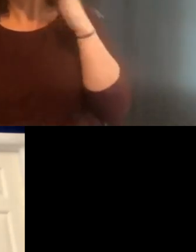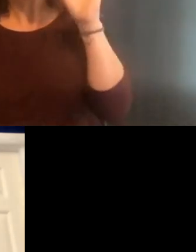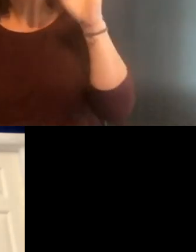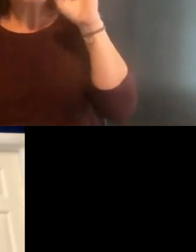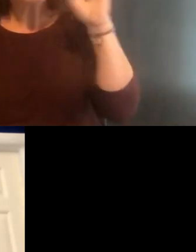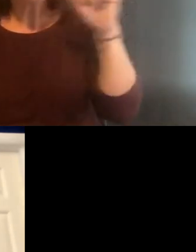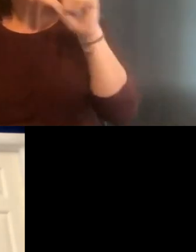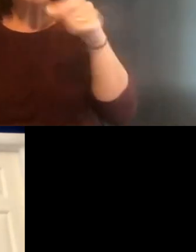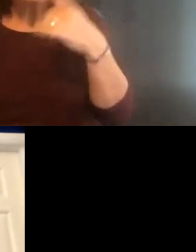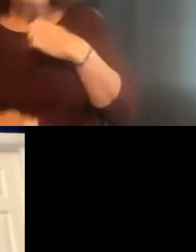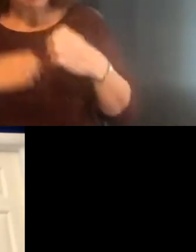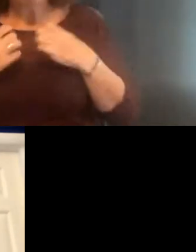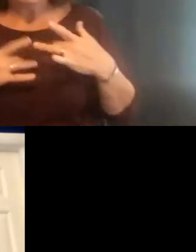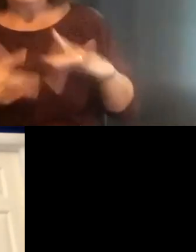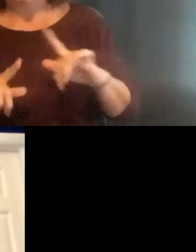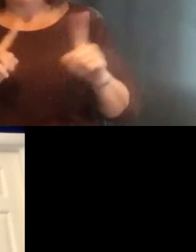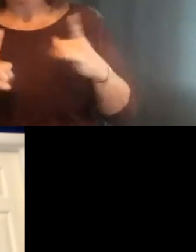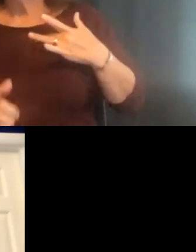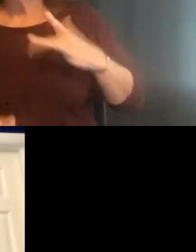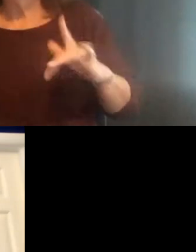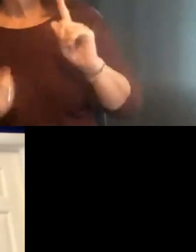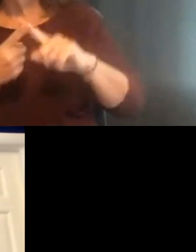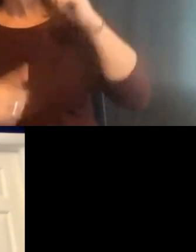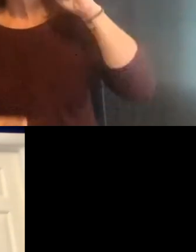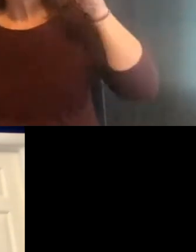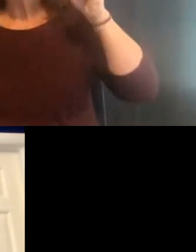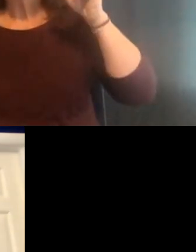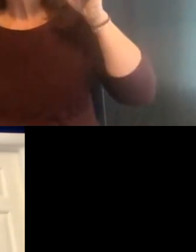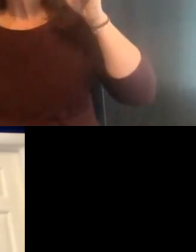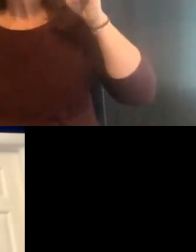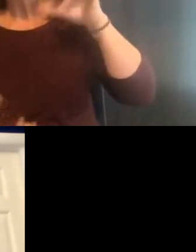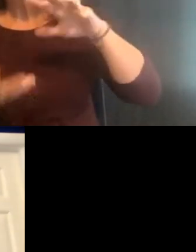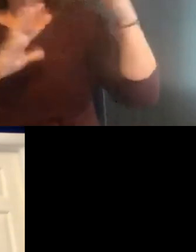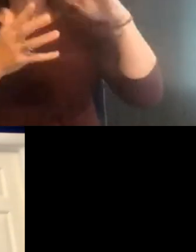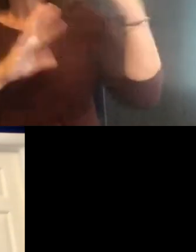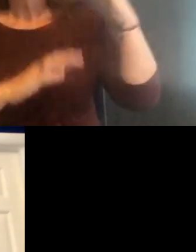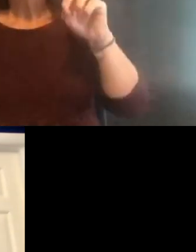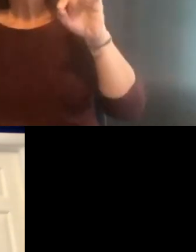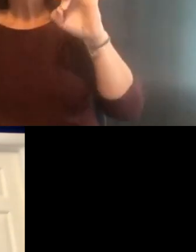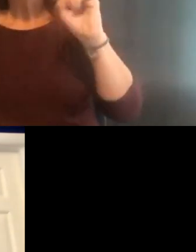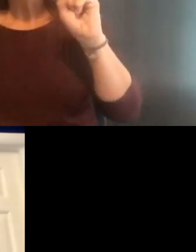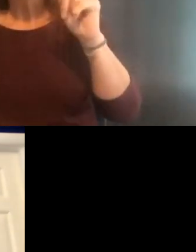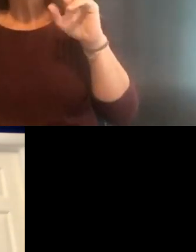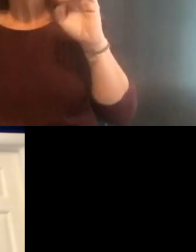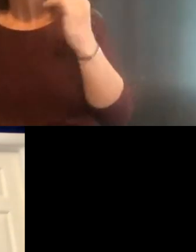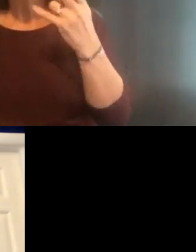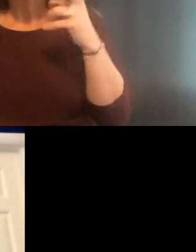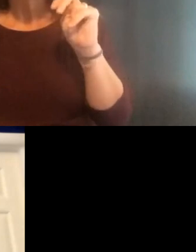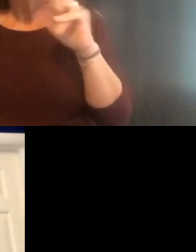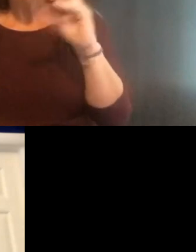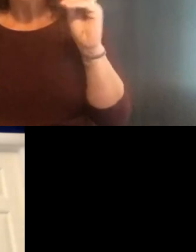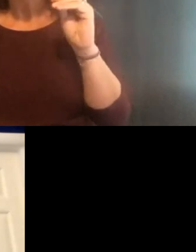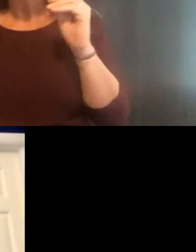be kind of a proneness to cognitive disorganization and to increased like bizarreness and associativity in